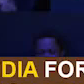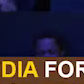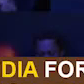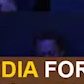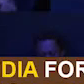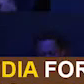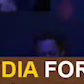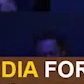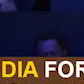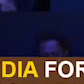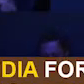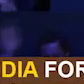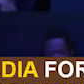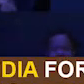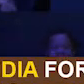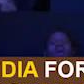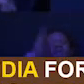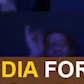That is the answer.